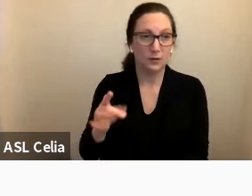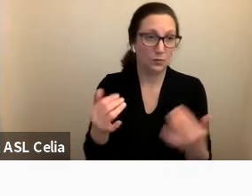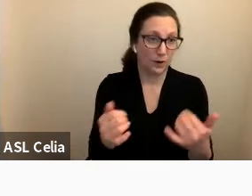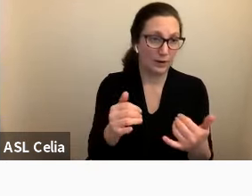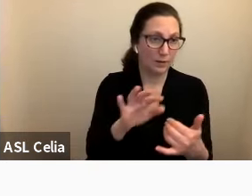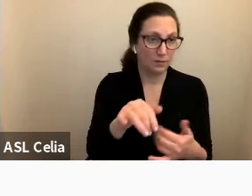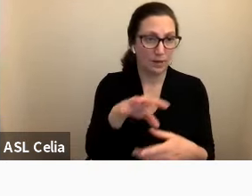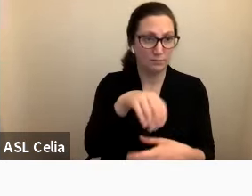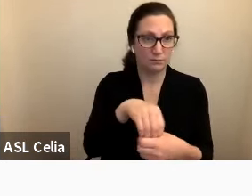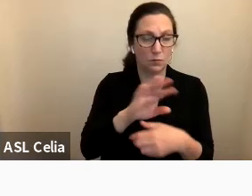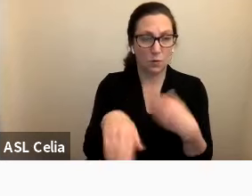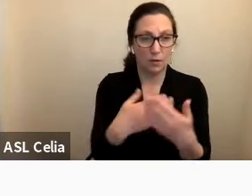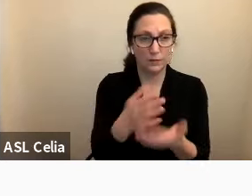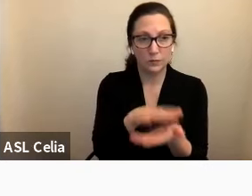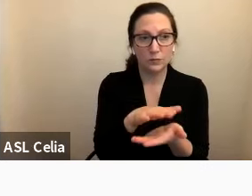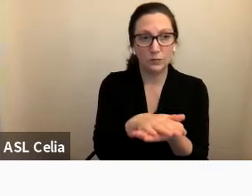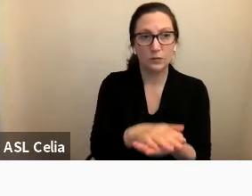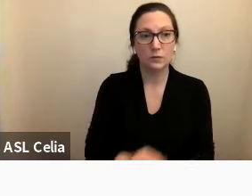schools.